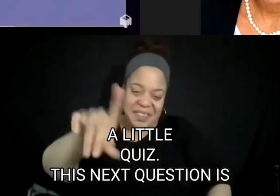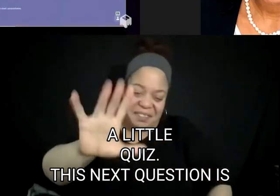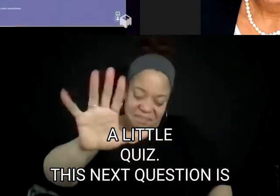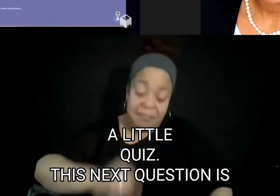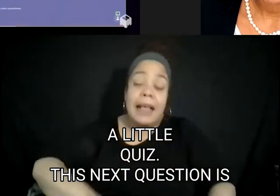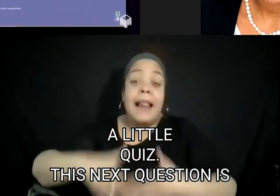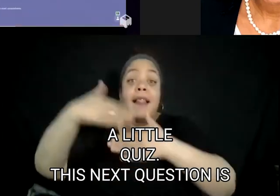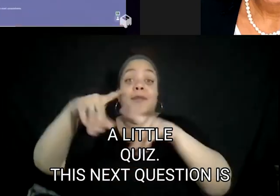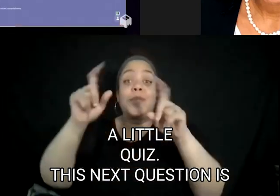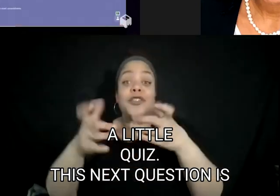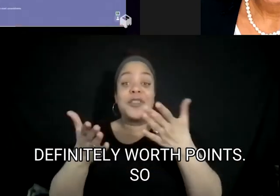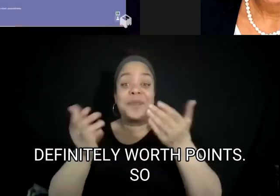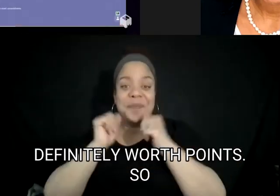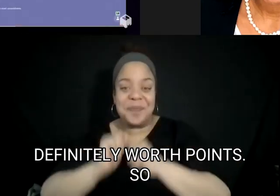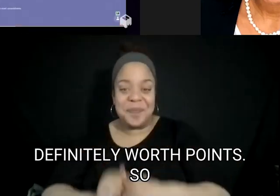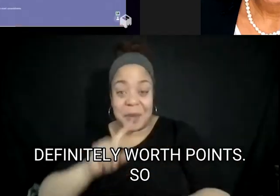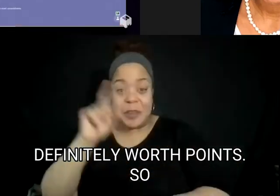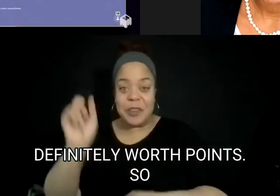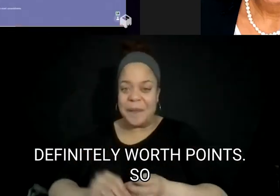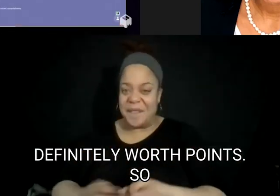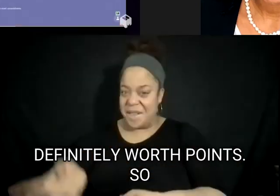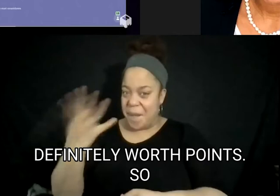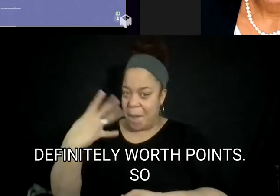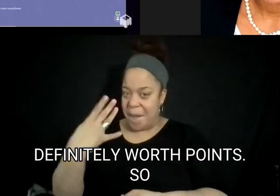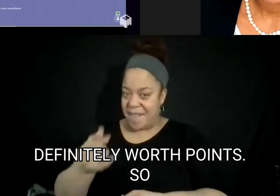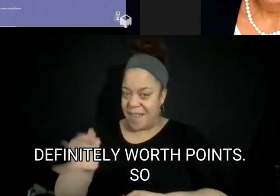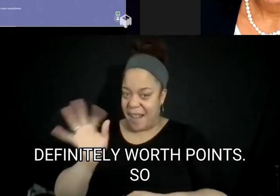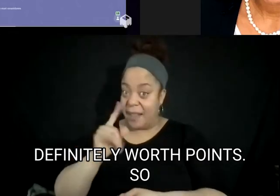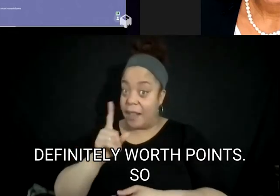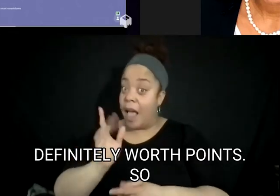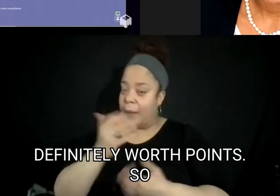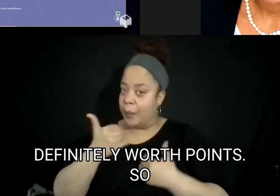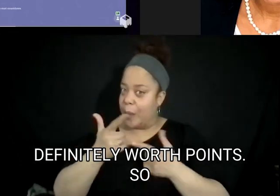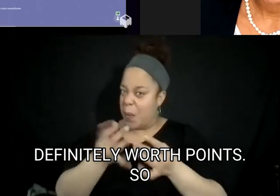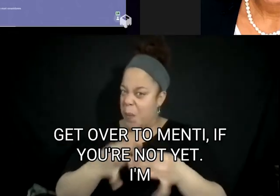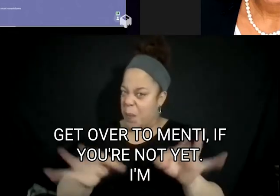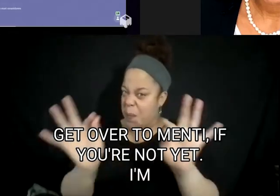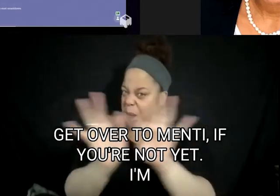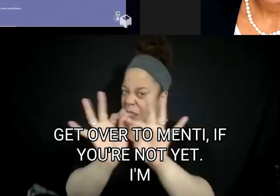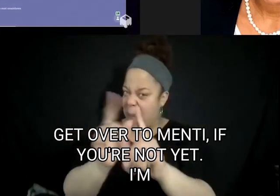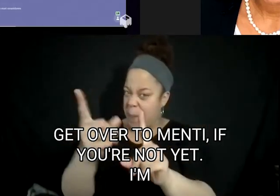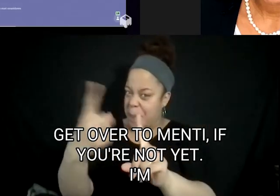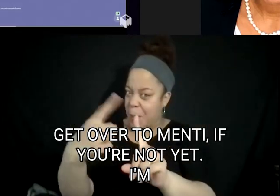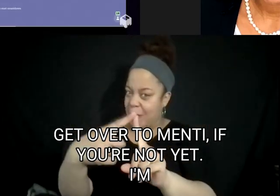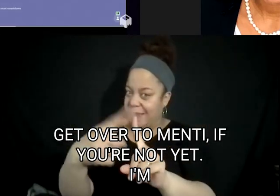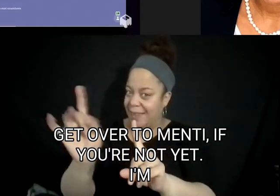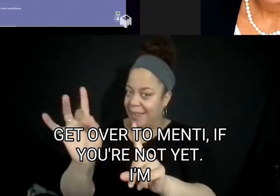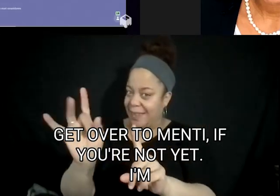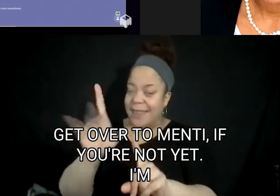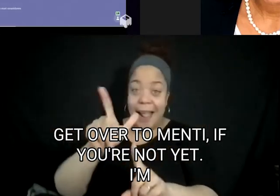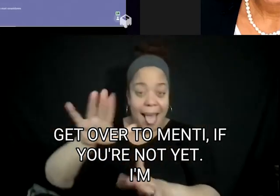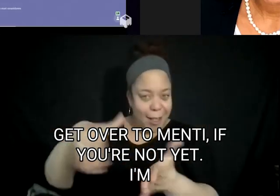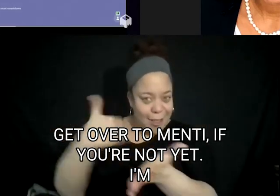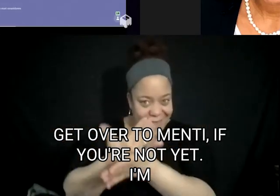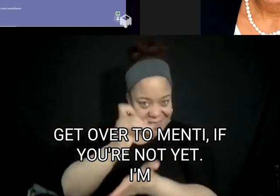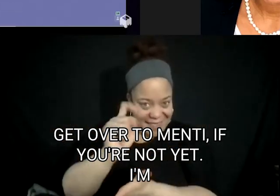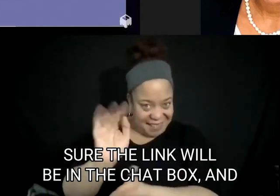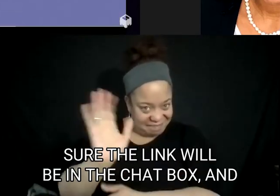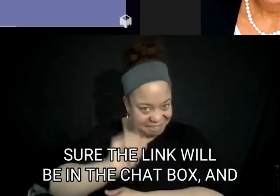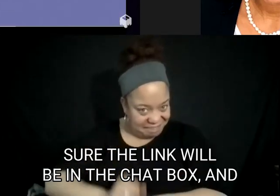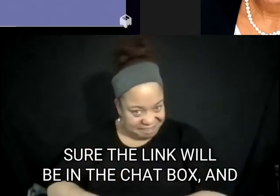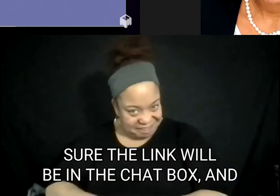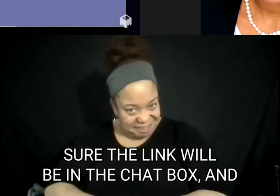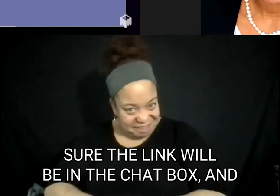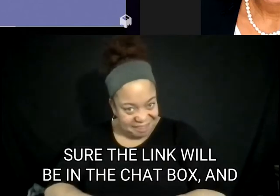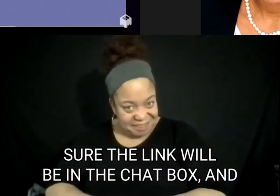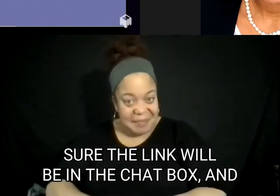if you're not yet. And I'm sure the link will be in the chat box. And here we go.